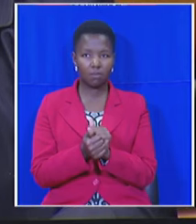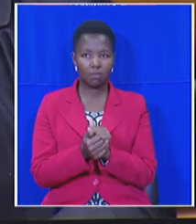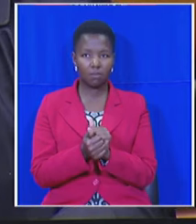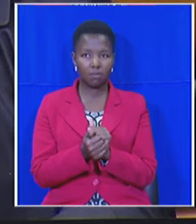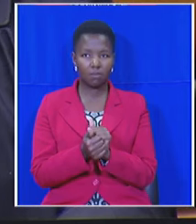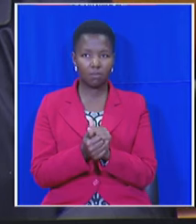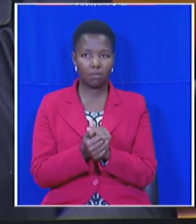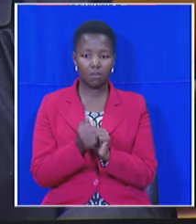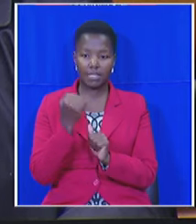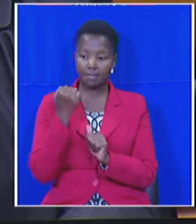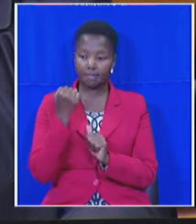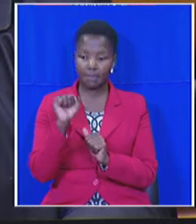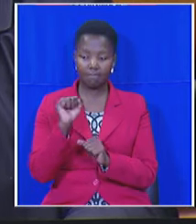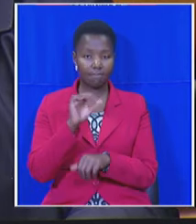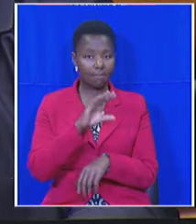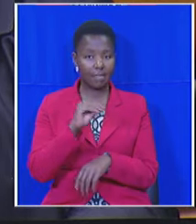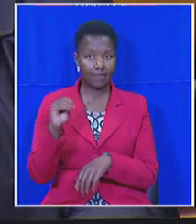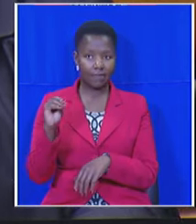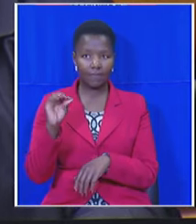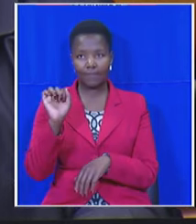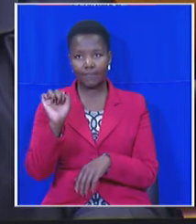Are there any objections?